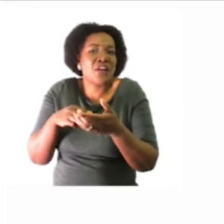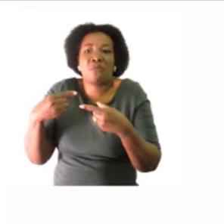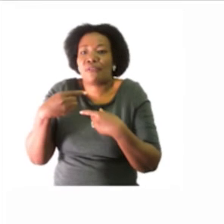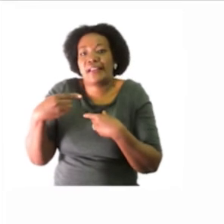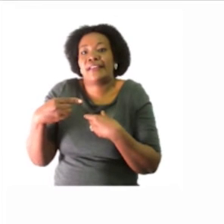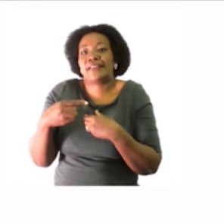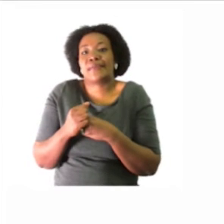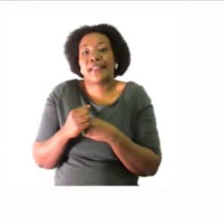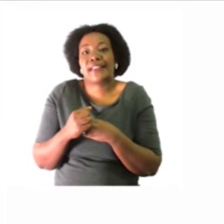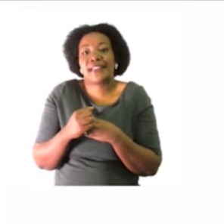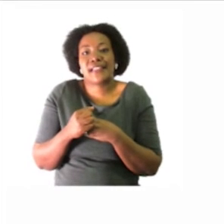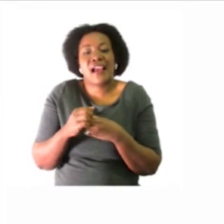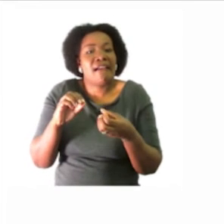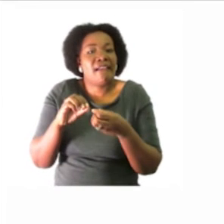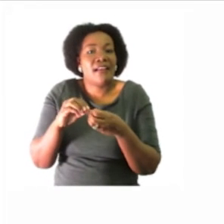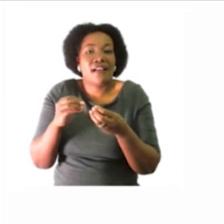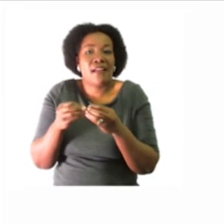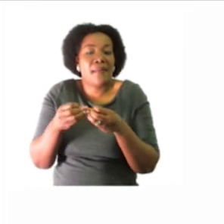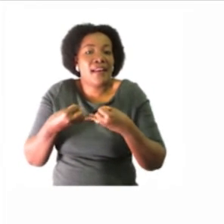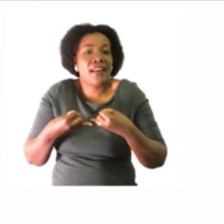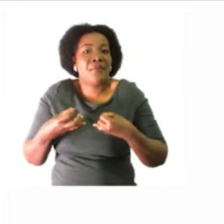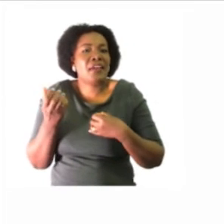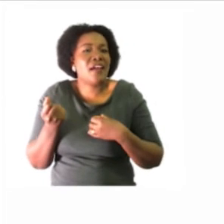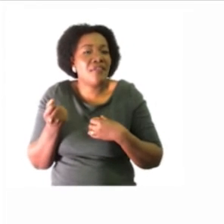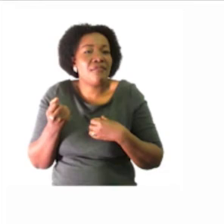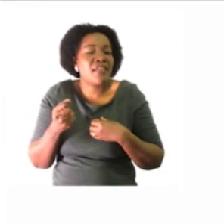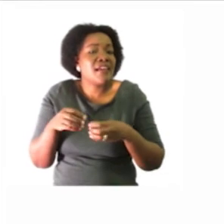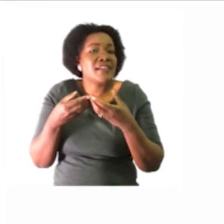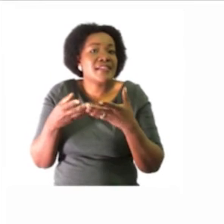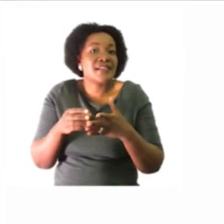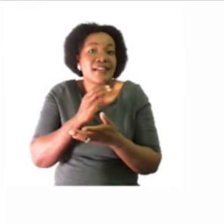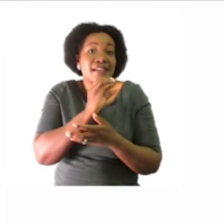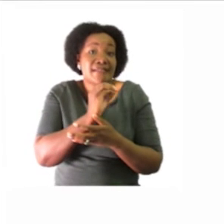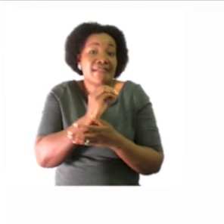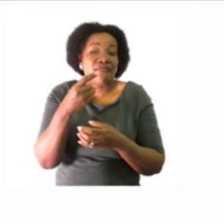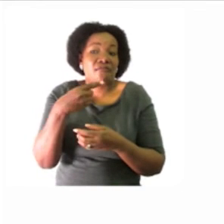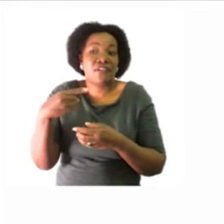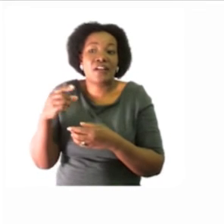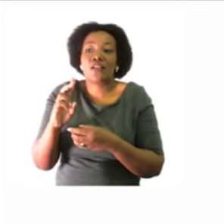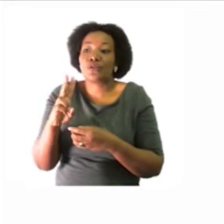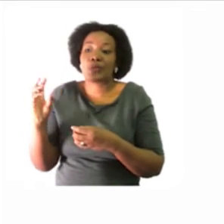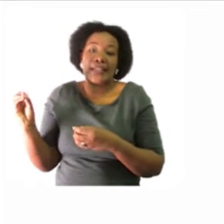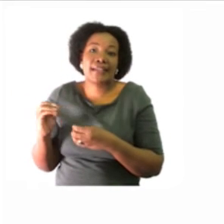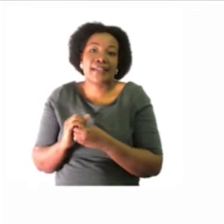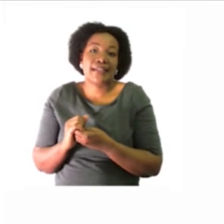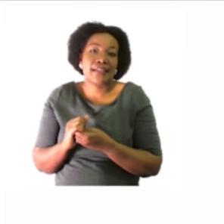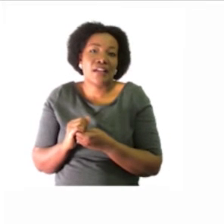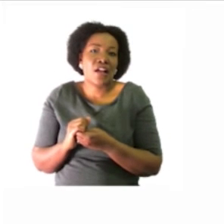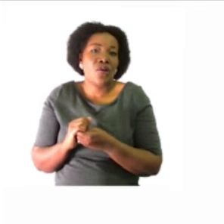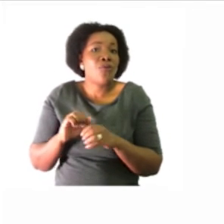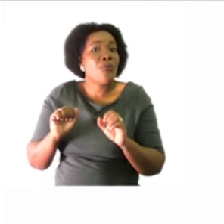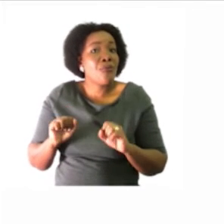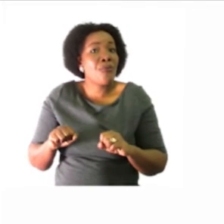subtract. We have a number line there that goes from 0 until 20. We have to use the